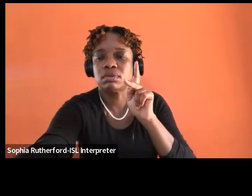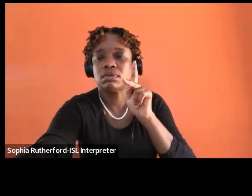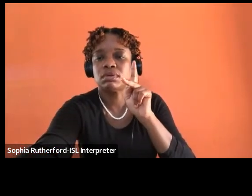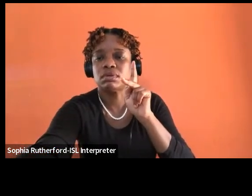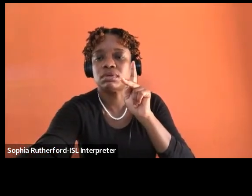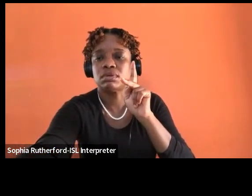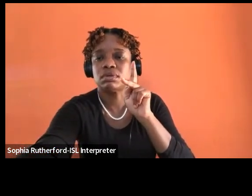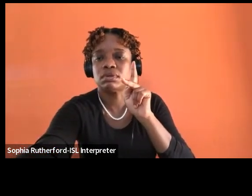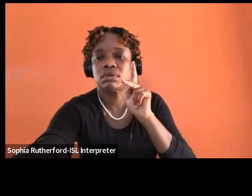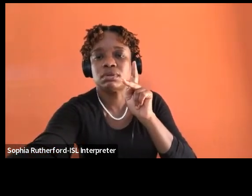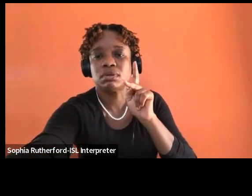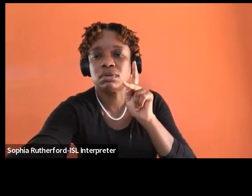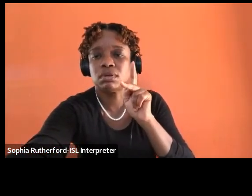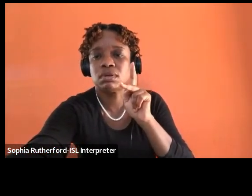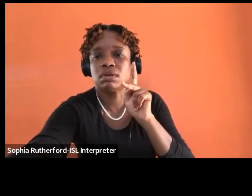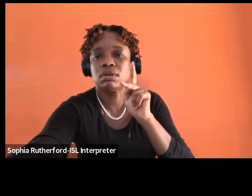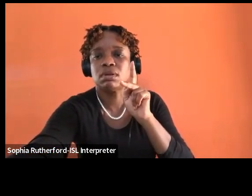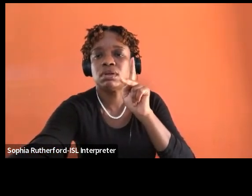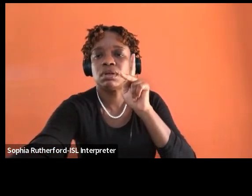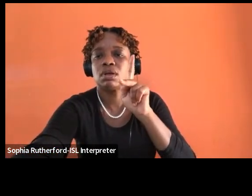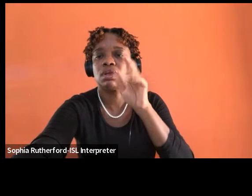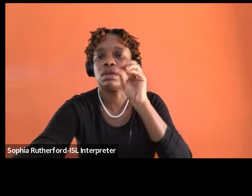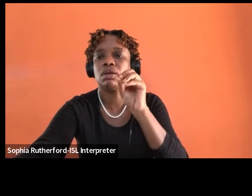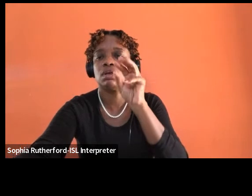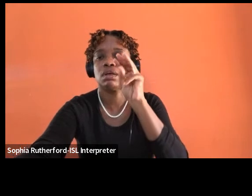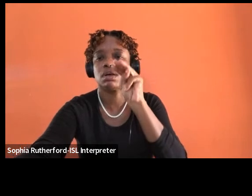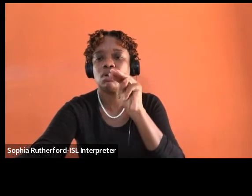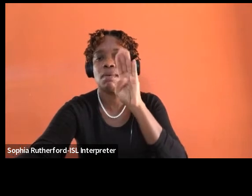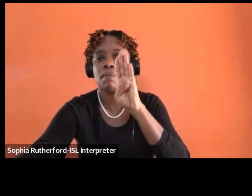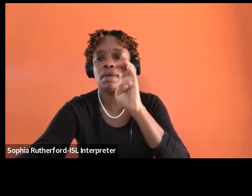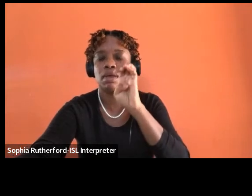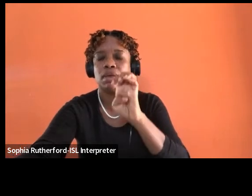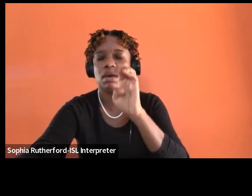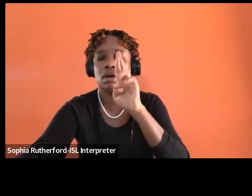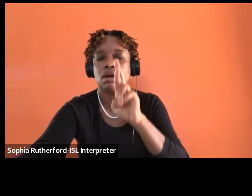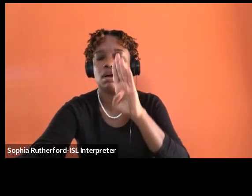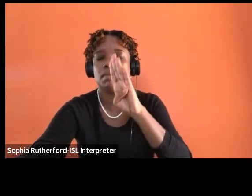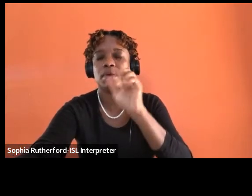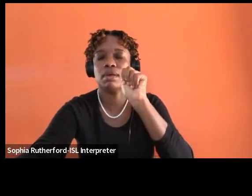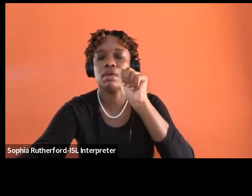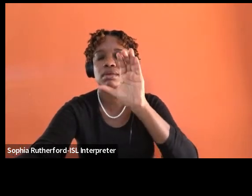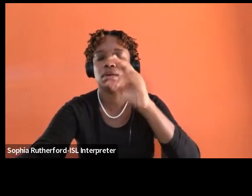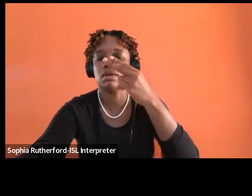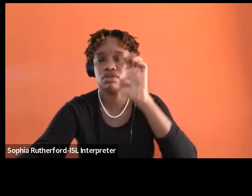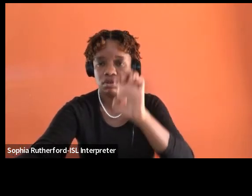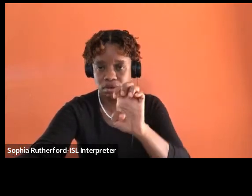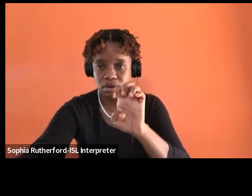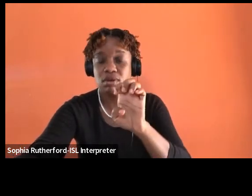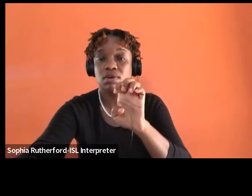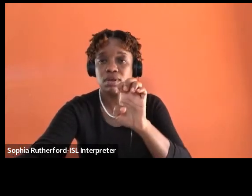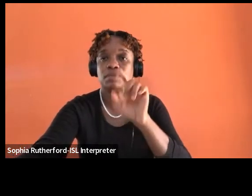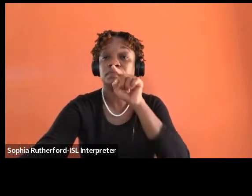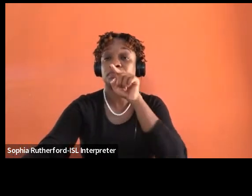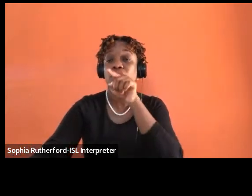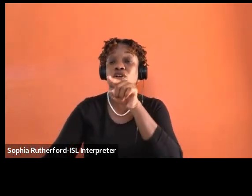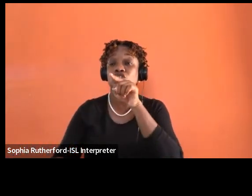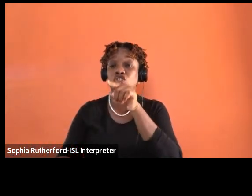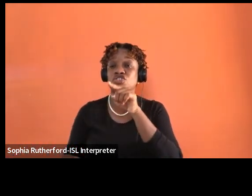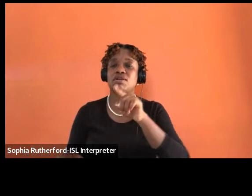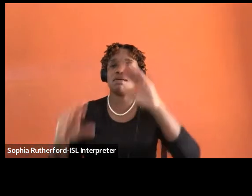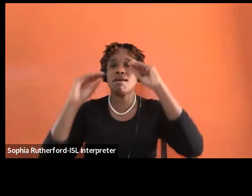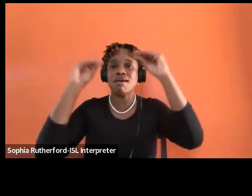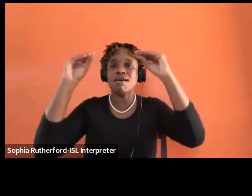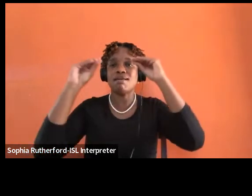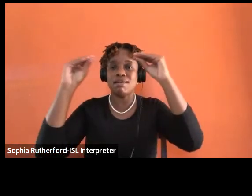Coordinator at the UWI Mona Dental Polyclinic. She's also a lecturer in linguistics in the Faculty